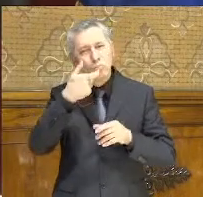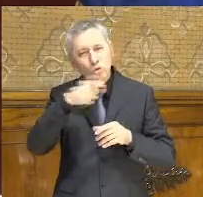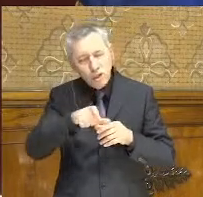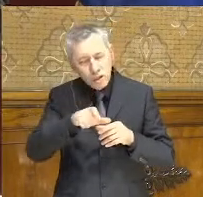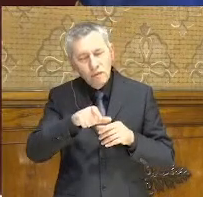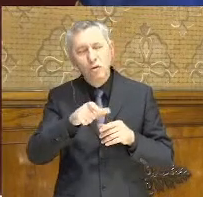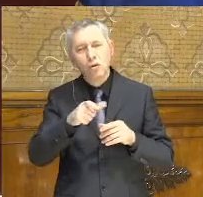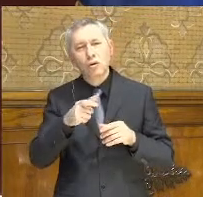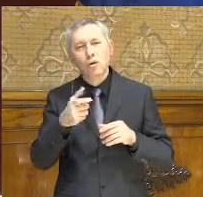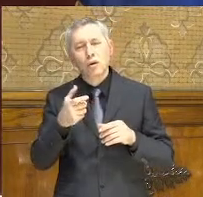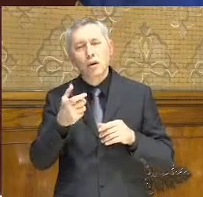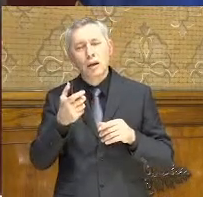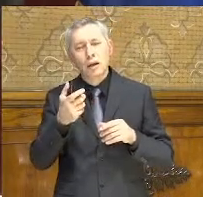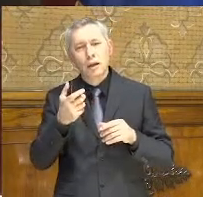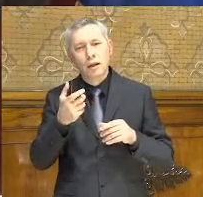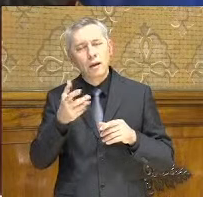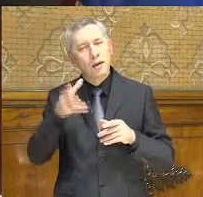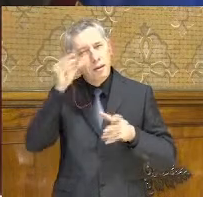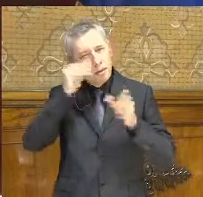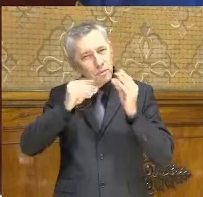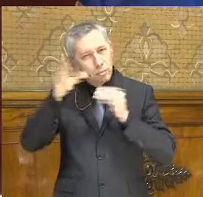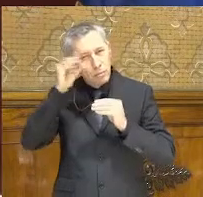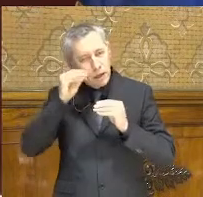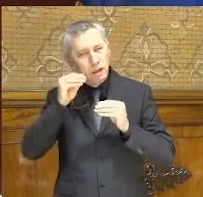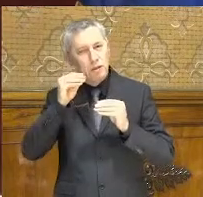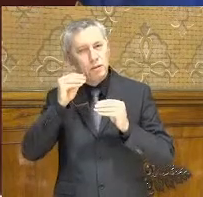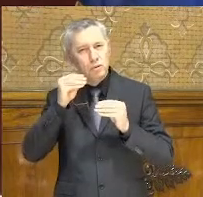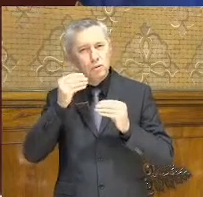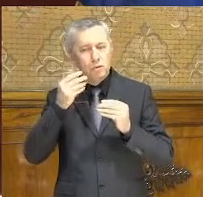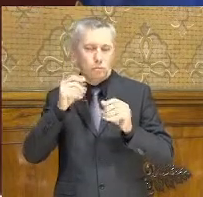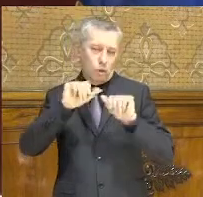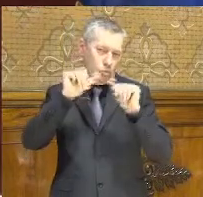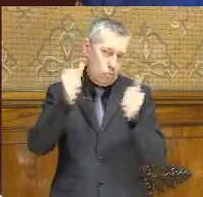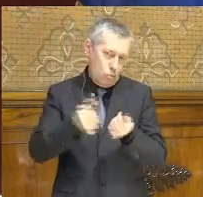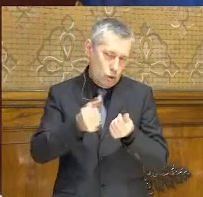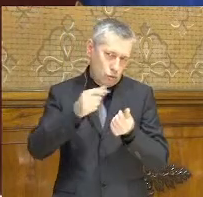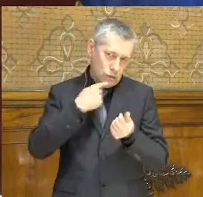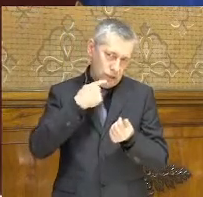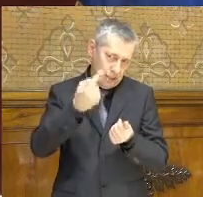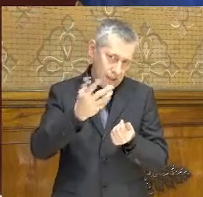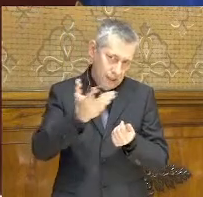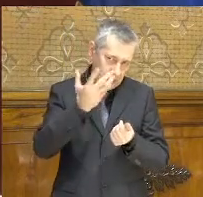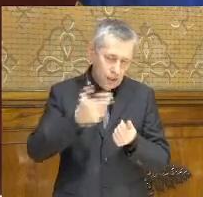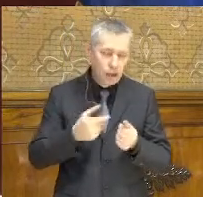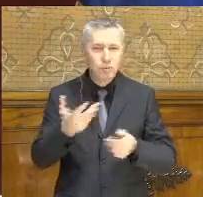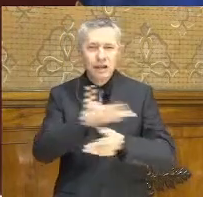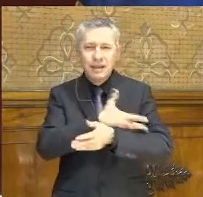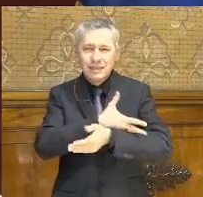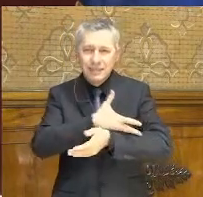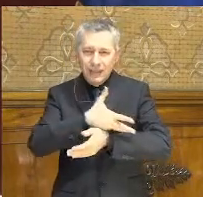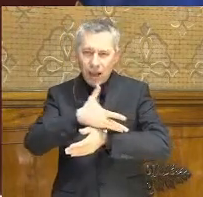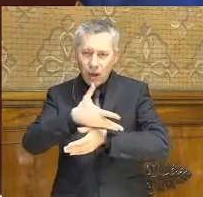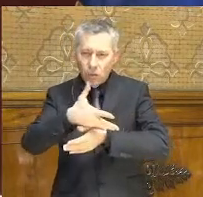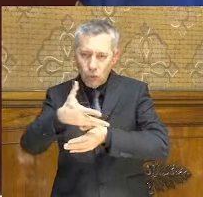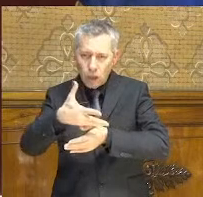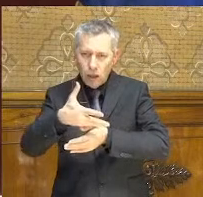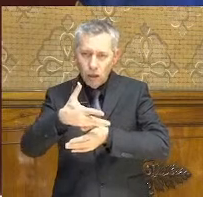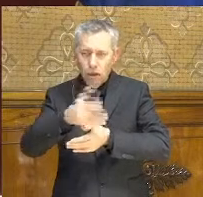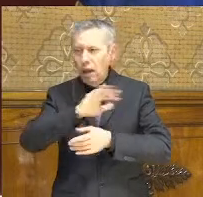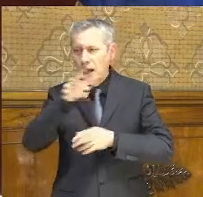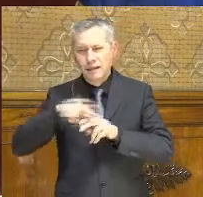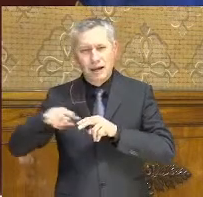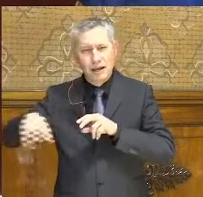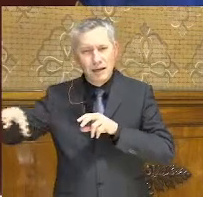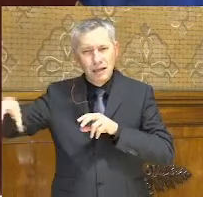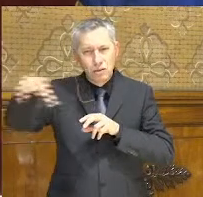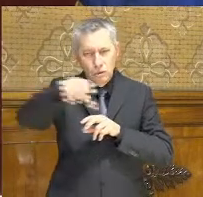blood, if I might put it that way, metaphorically, it had tasted blood in someone else's country, in the colonized country, or